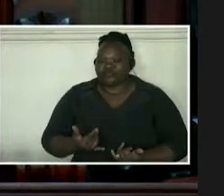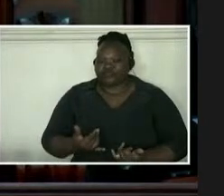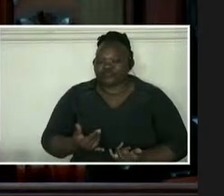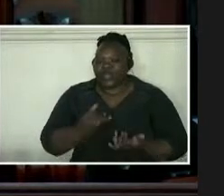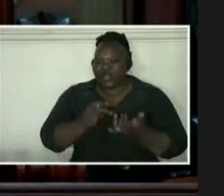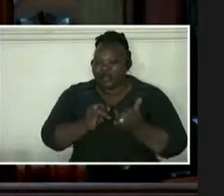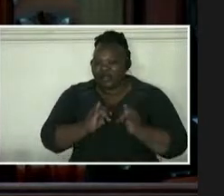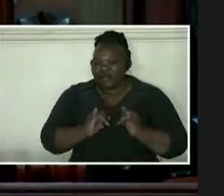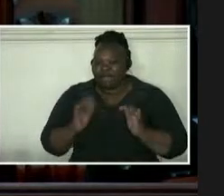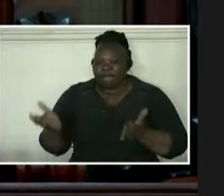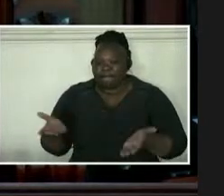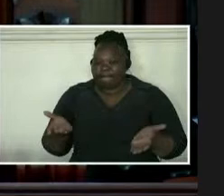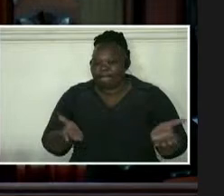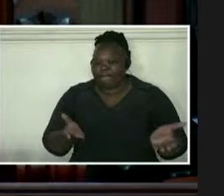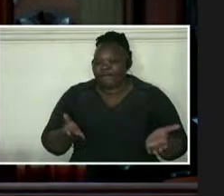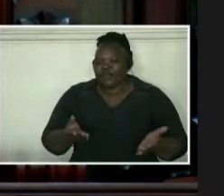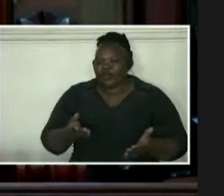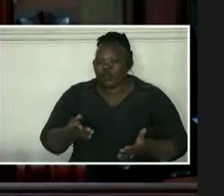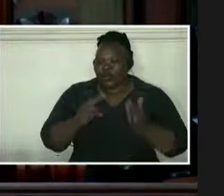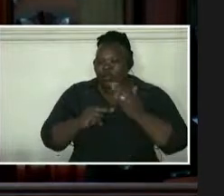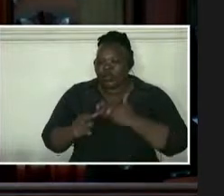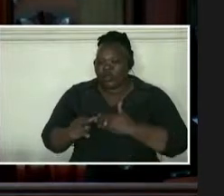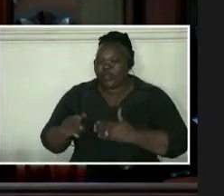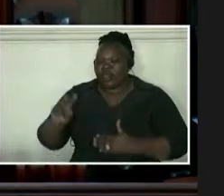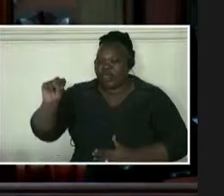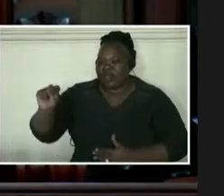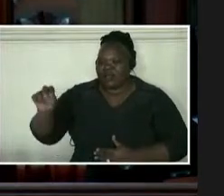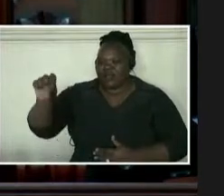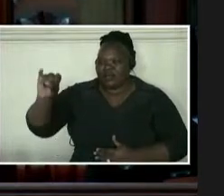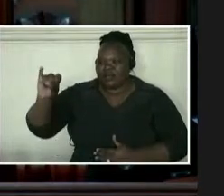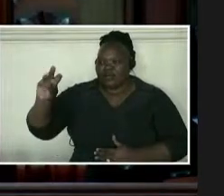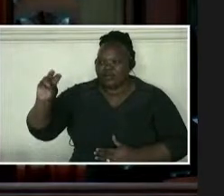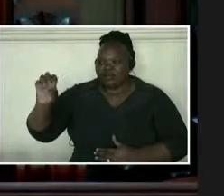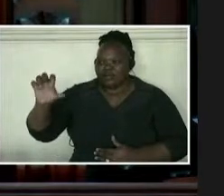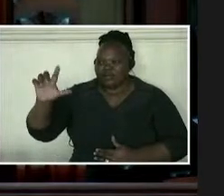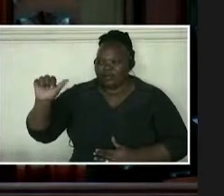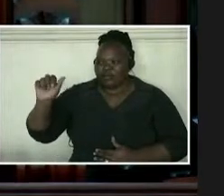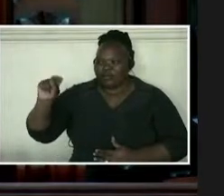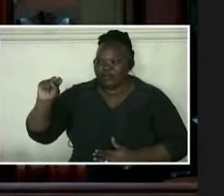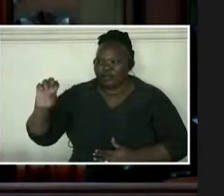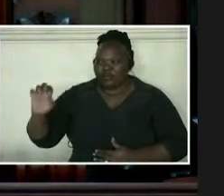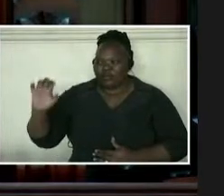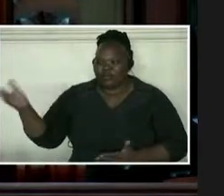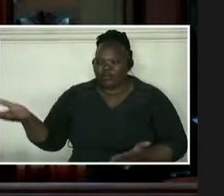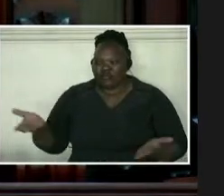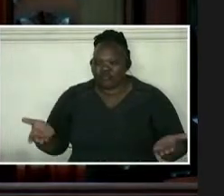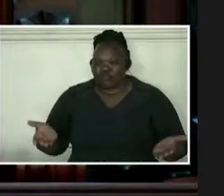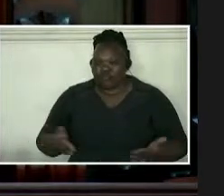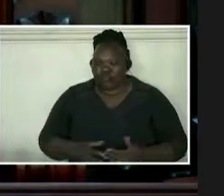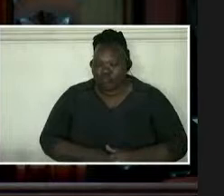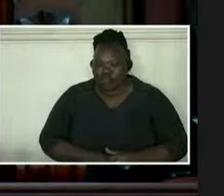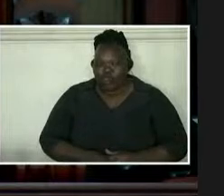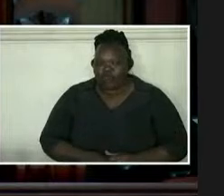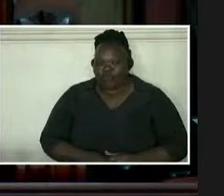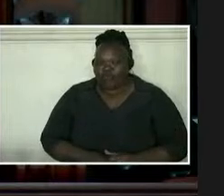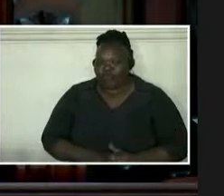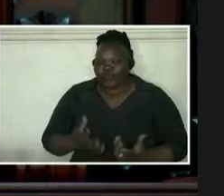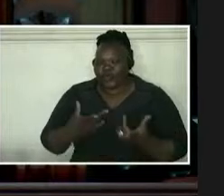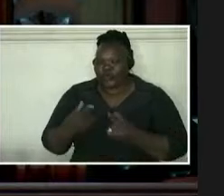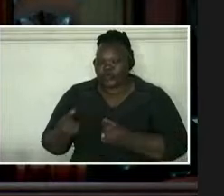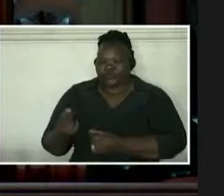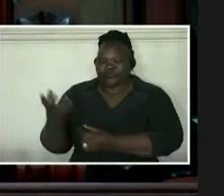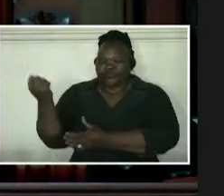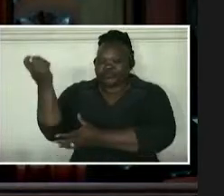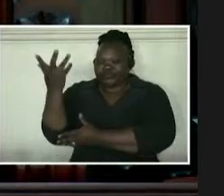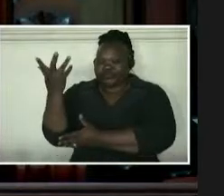invite honorable and smelana to come to the podium and table